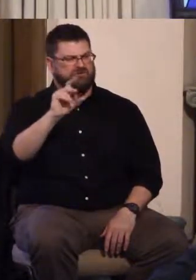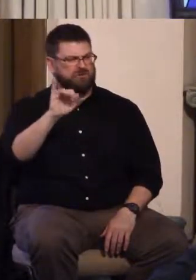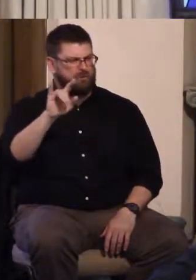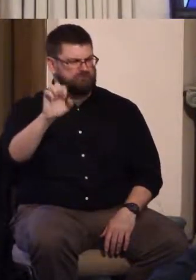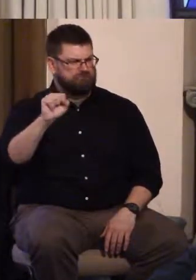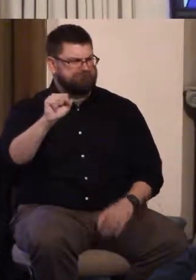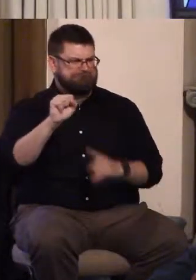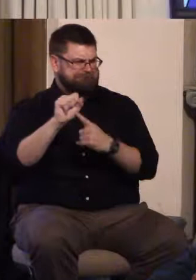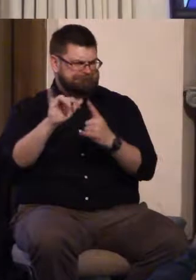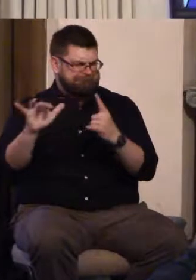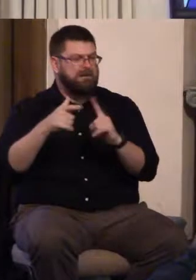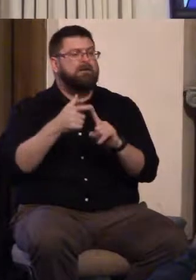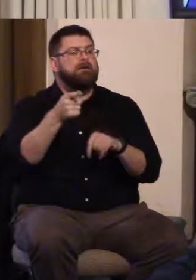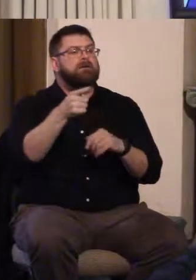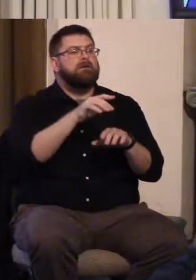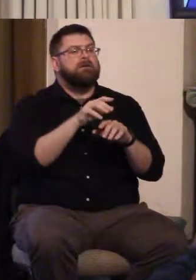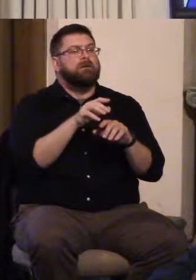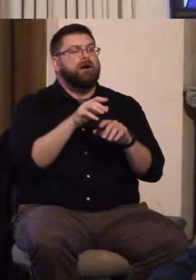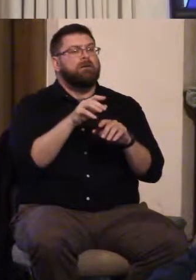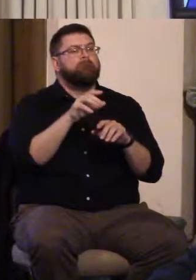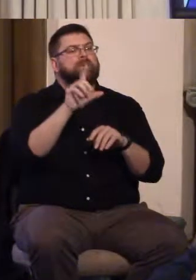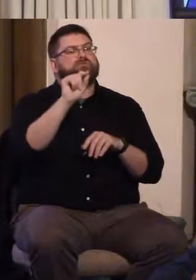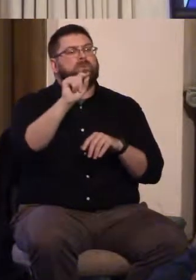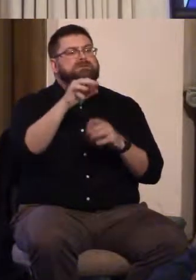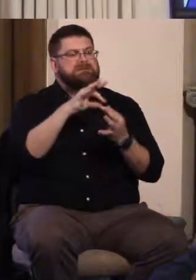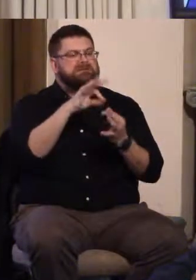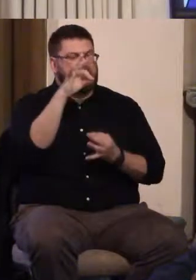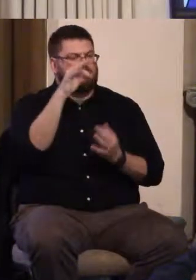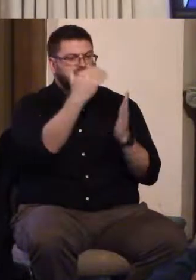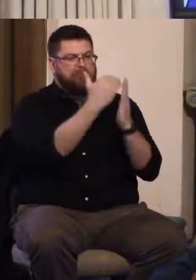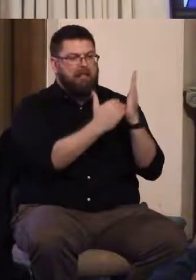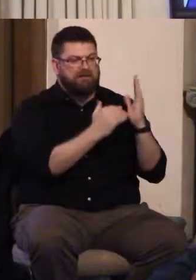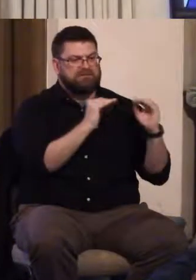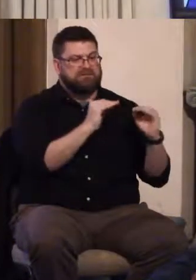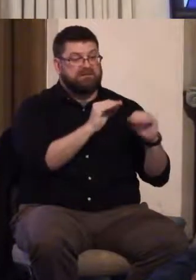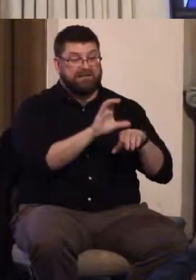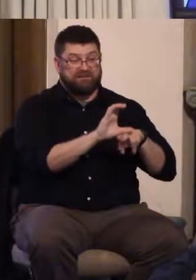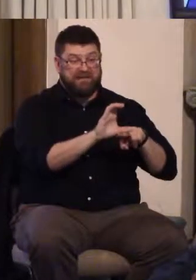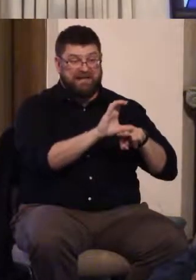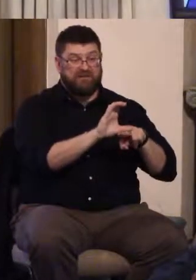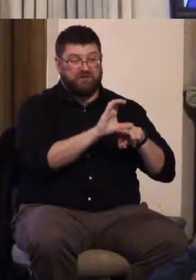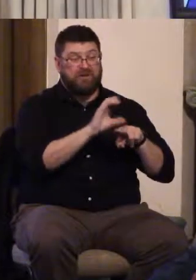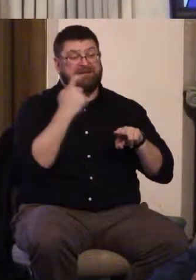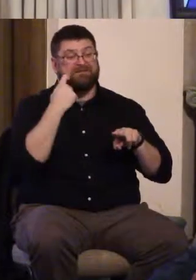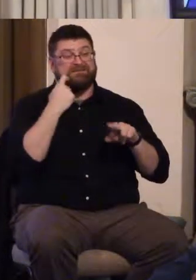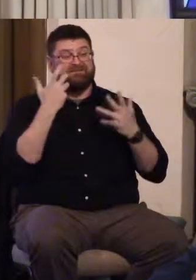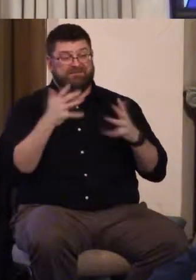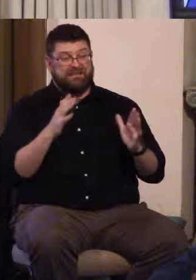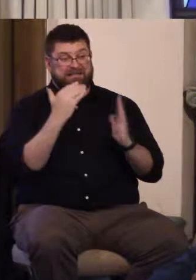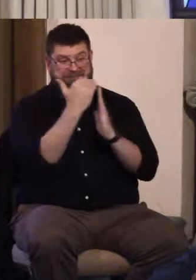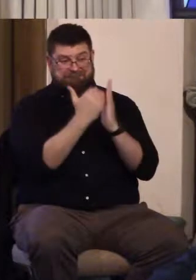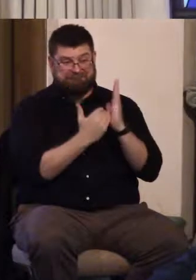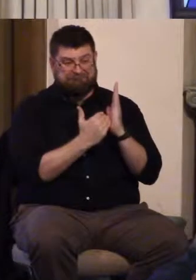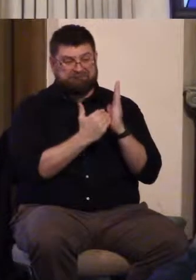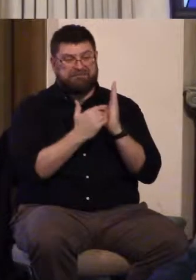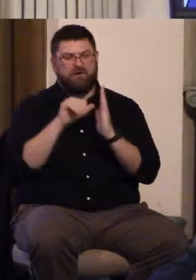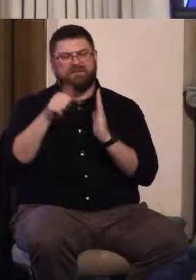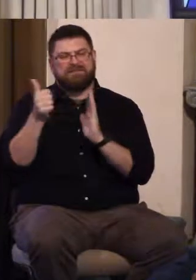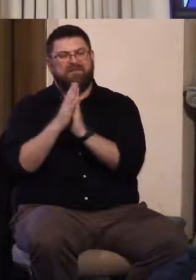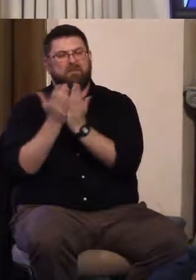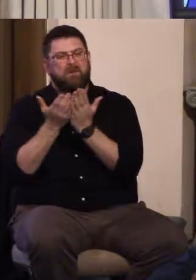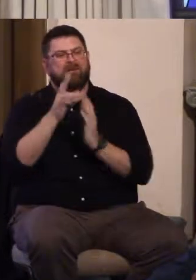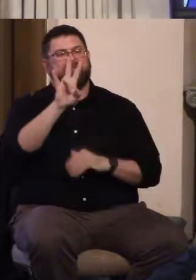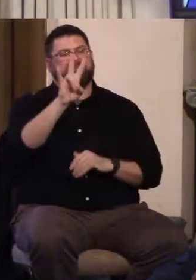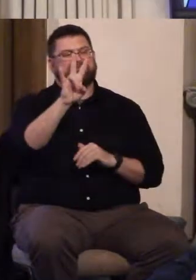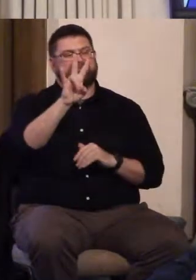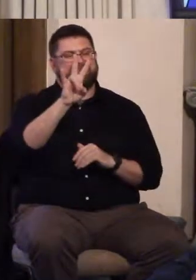lessons. And in Chattanooga, I just completed the seven-week series on his other book that was written a year before this, The